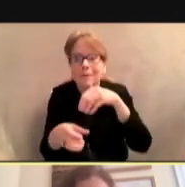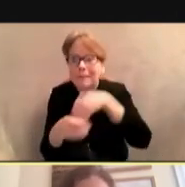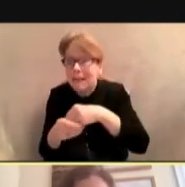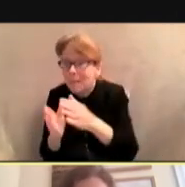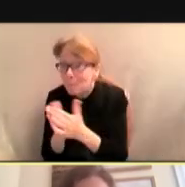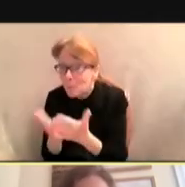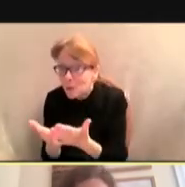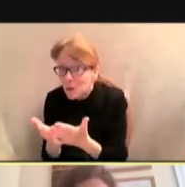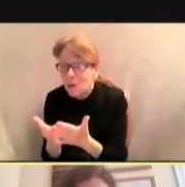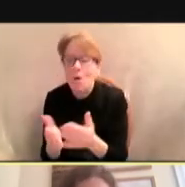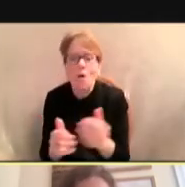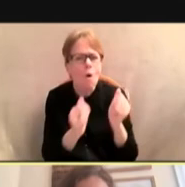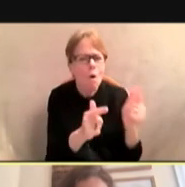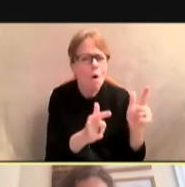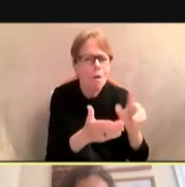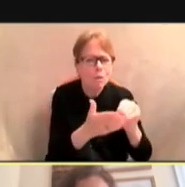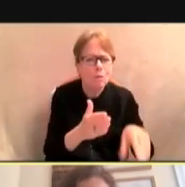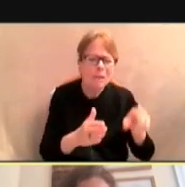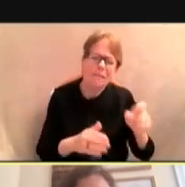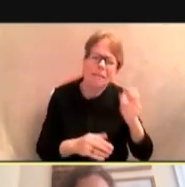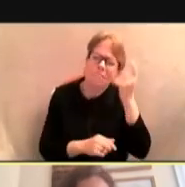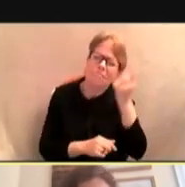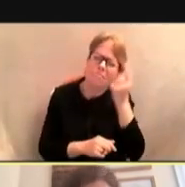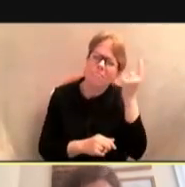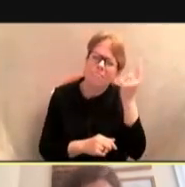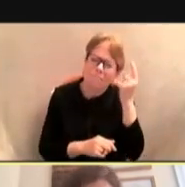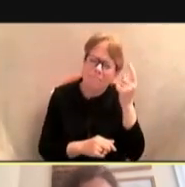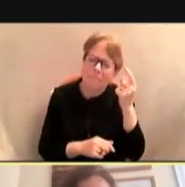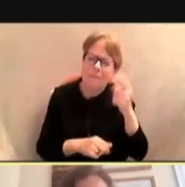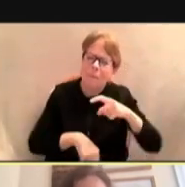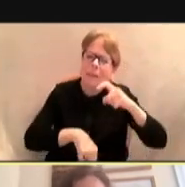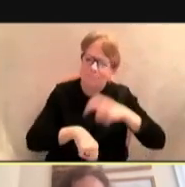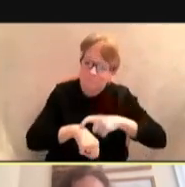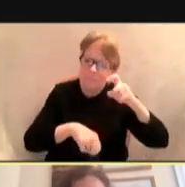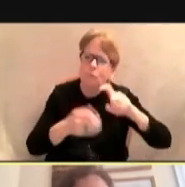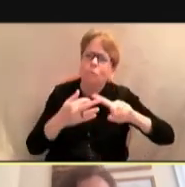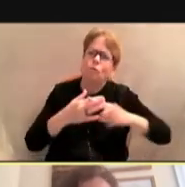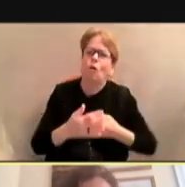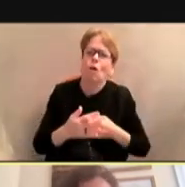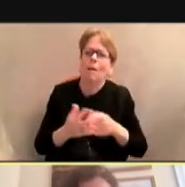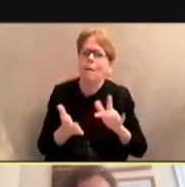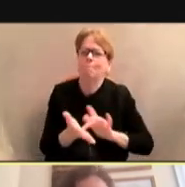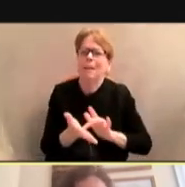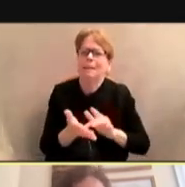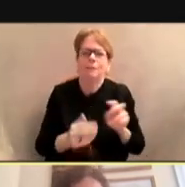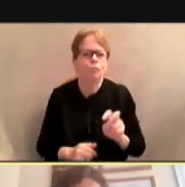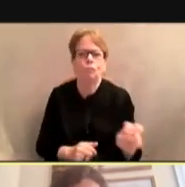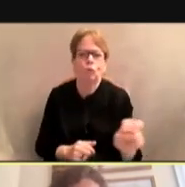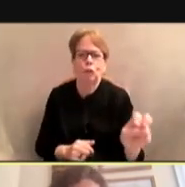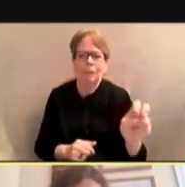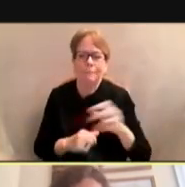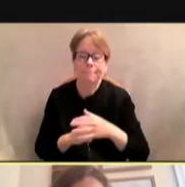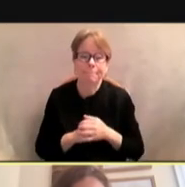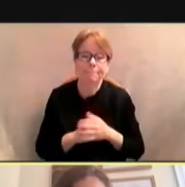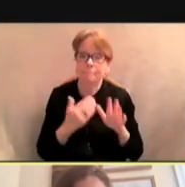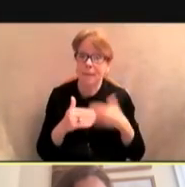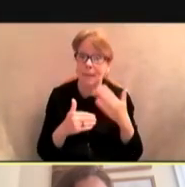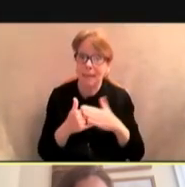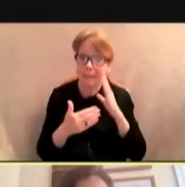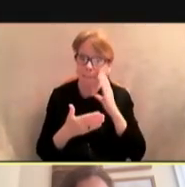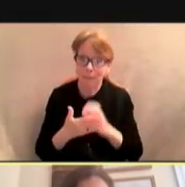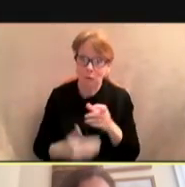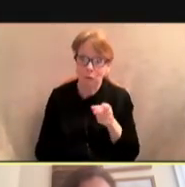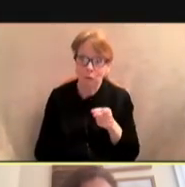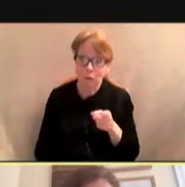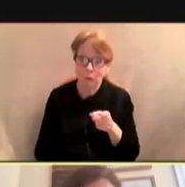were directly asked to think about as they started their journeys into medicine. The next image that will pop up on the screen